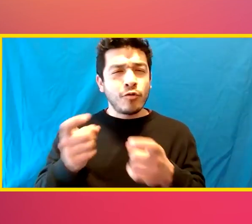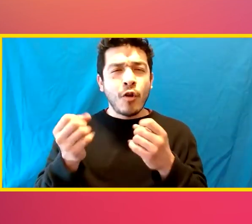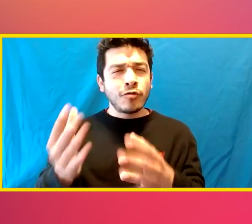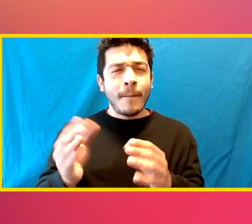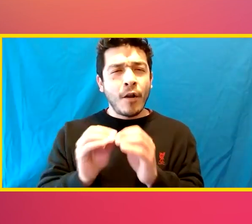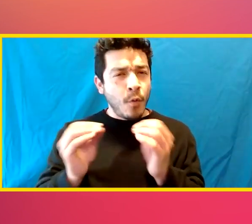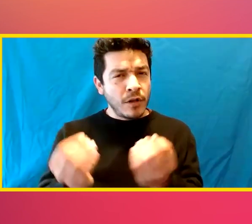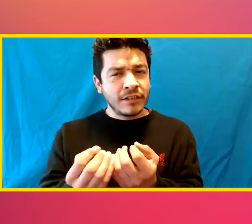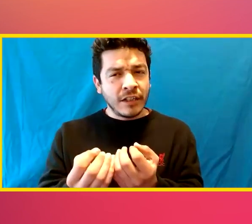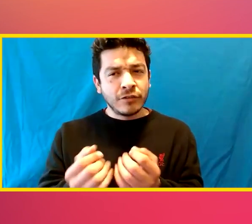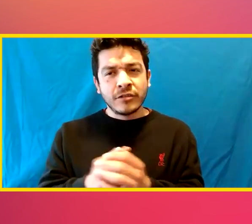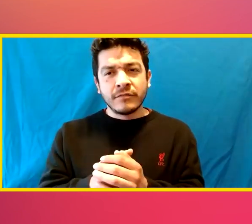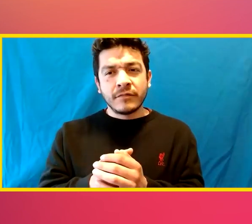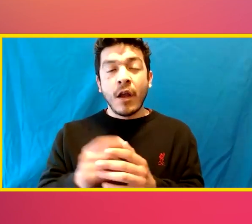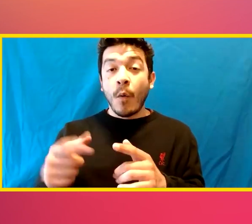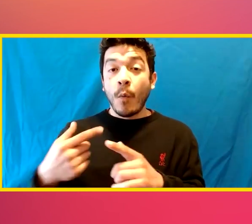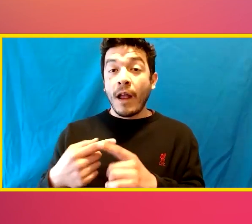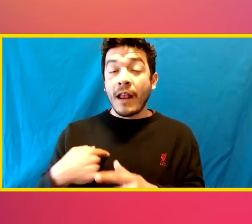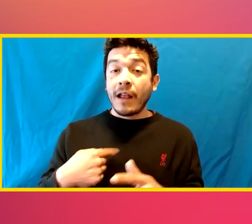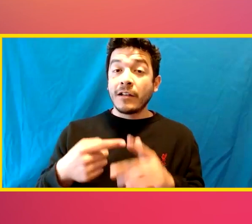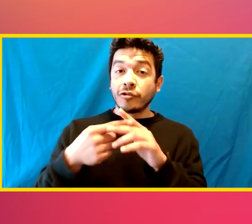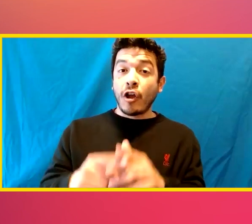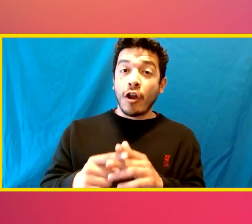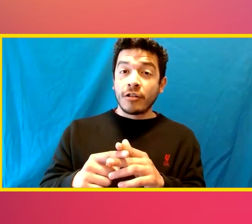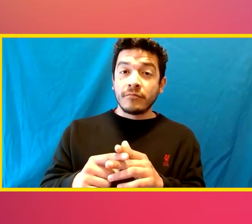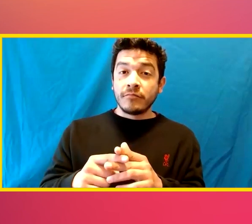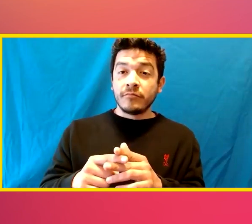organizations. When I start